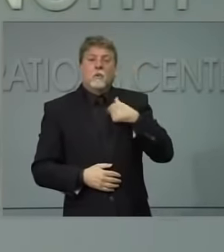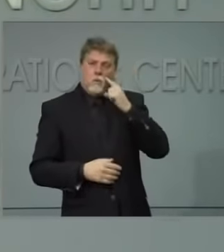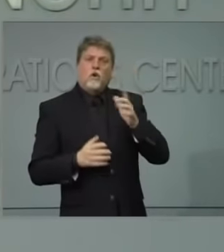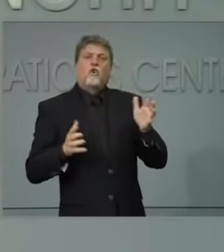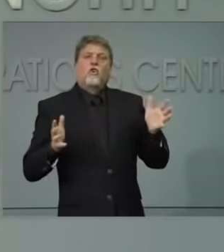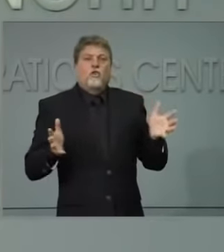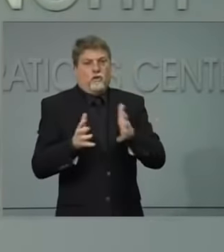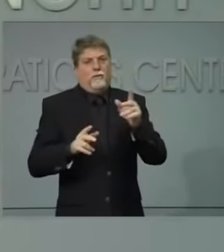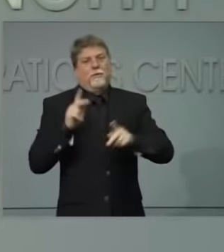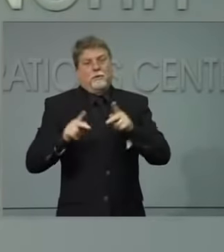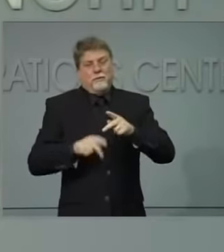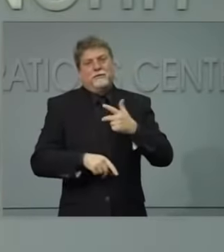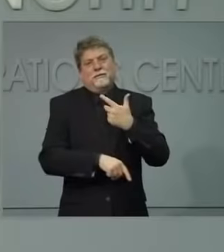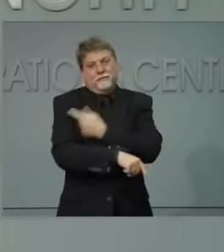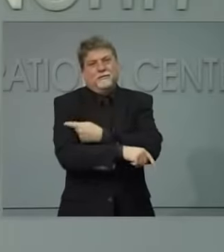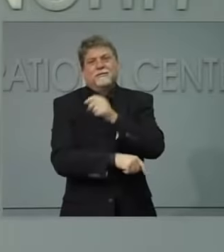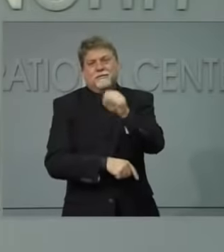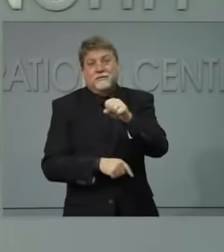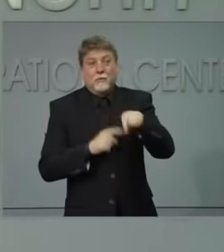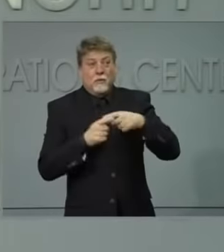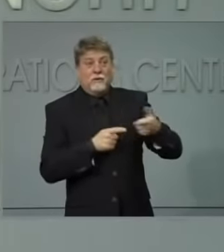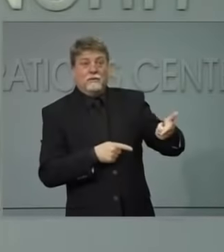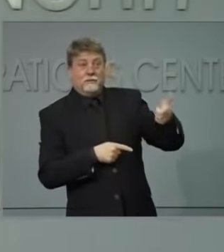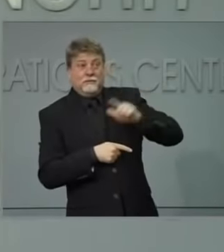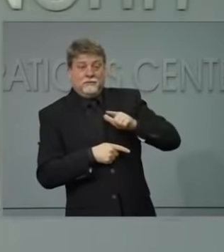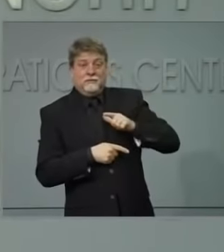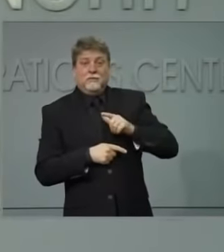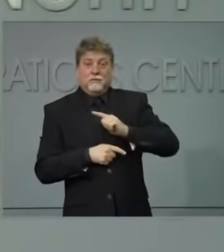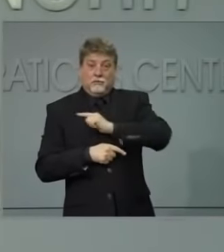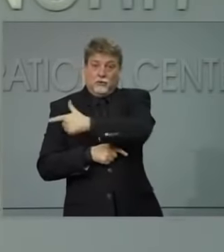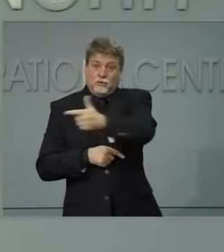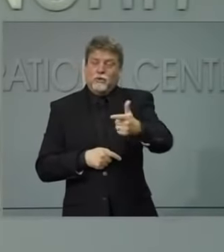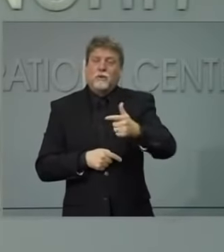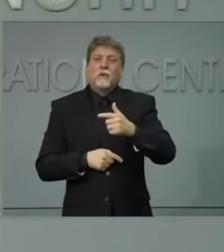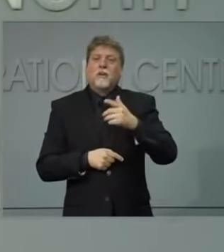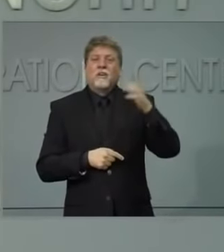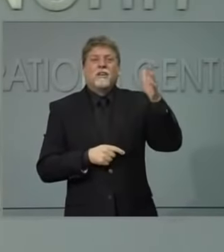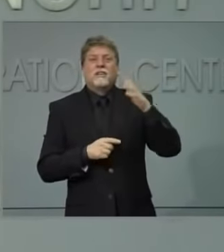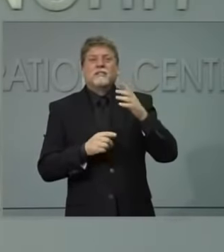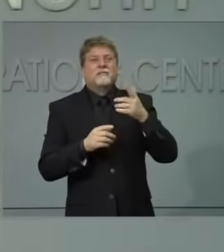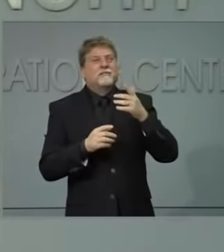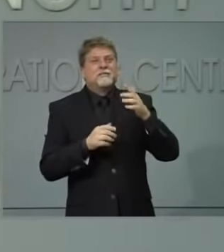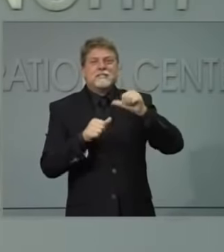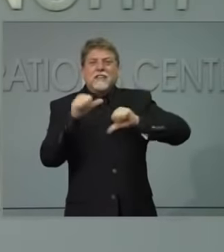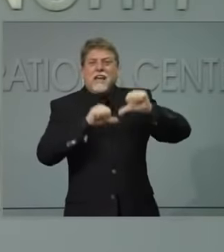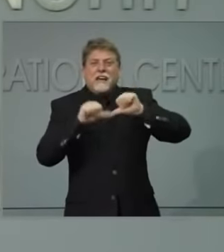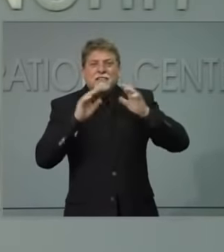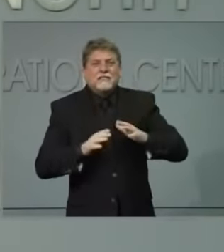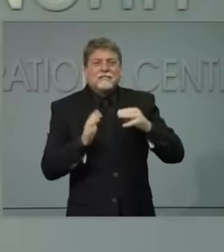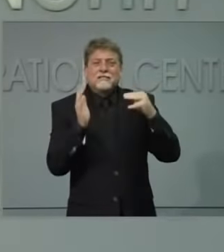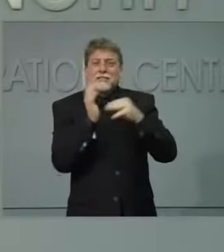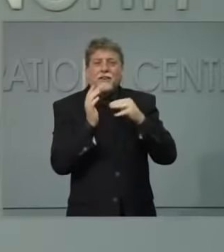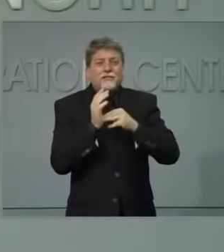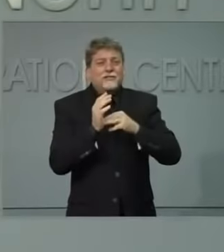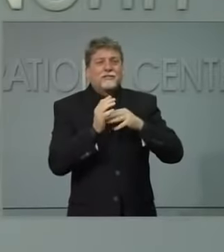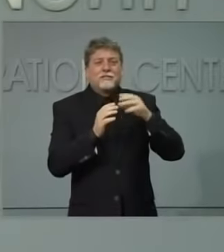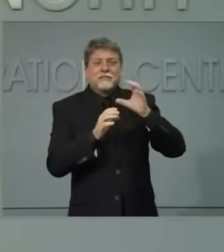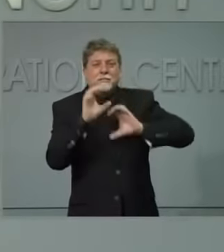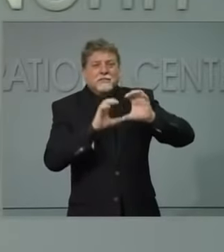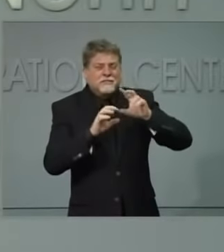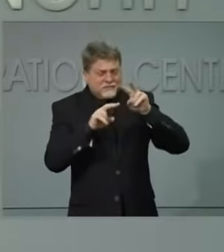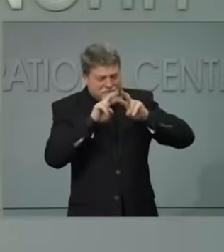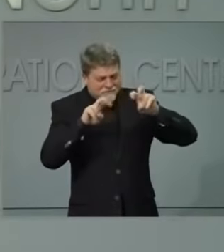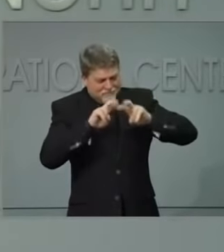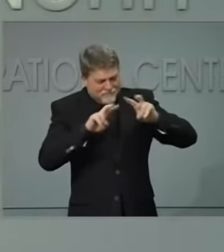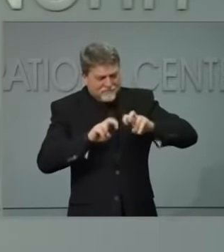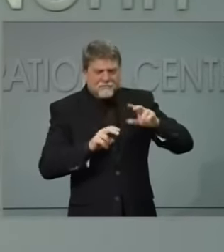world are examining this data carefully to make sure that these vaccines are safe and effective.